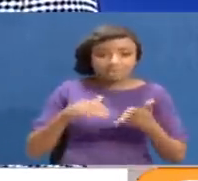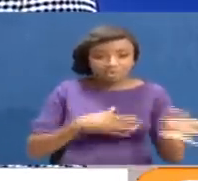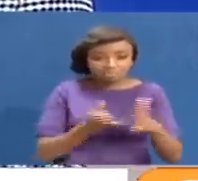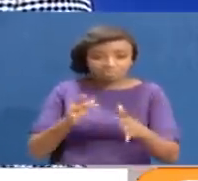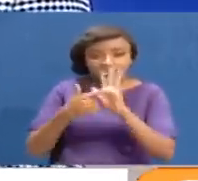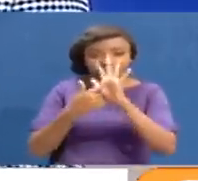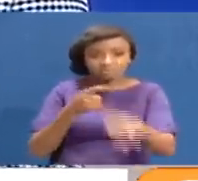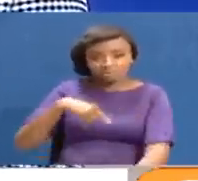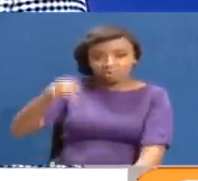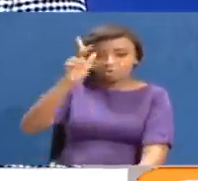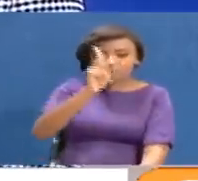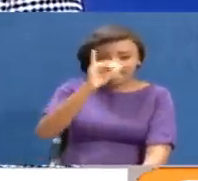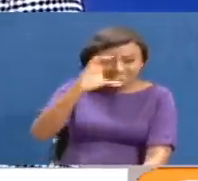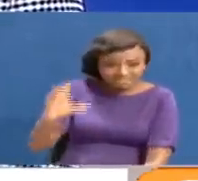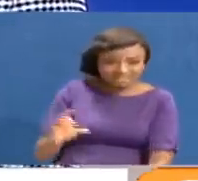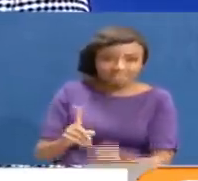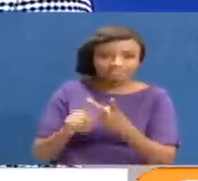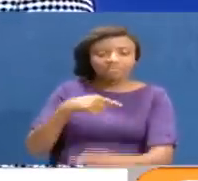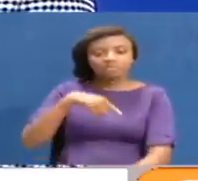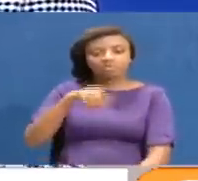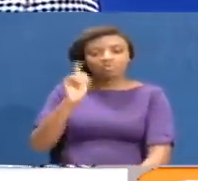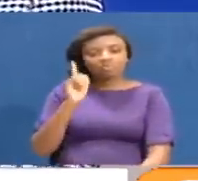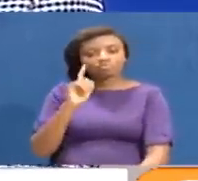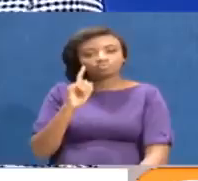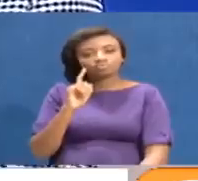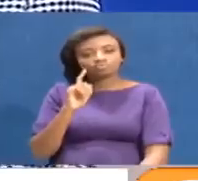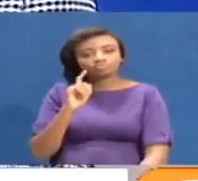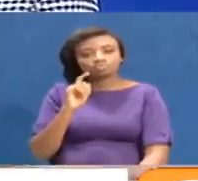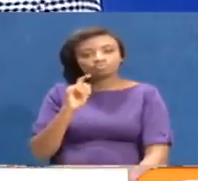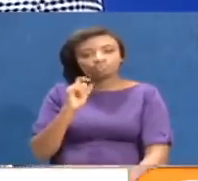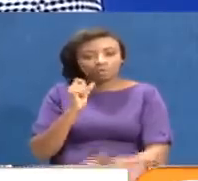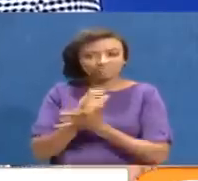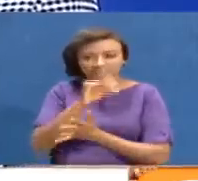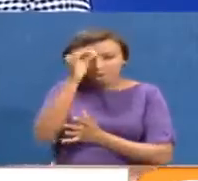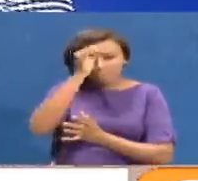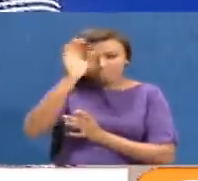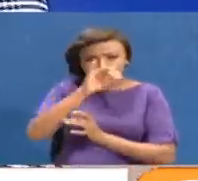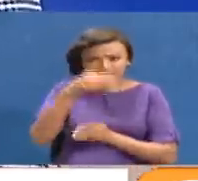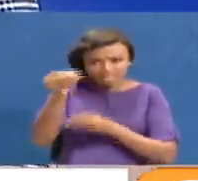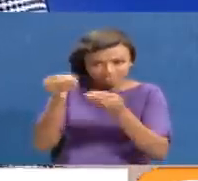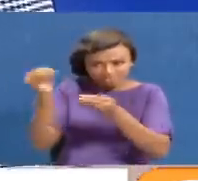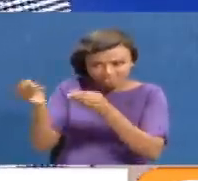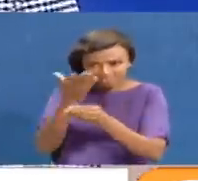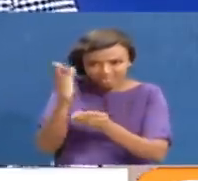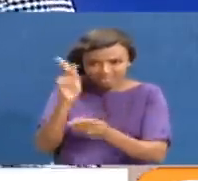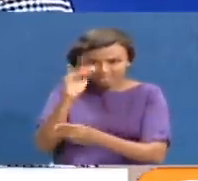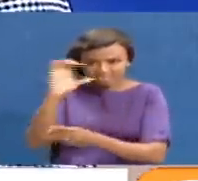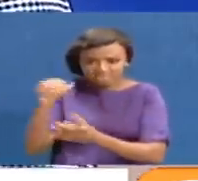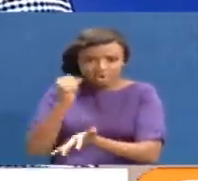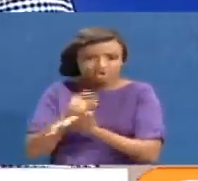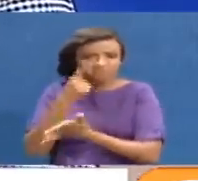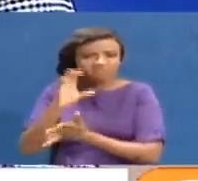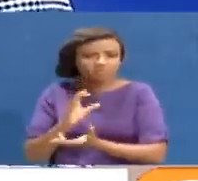go to a KICC, go to send your email, and give their views. Let them be validated